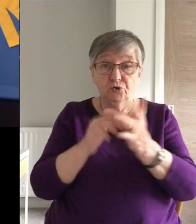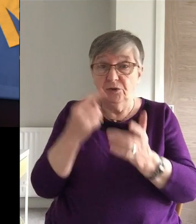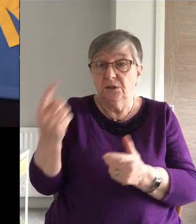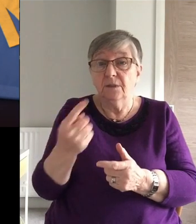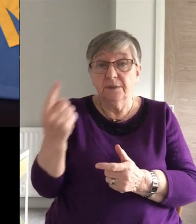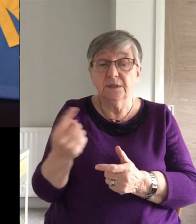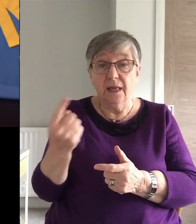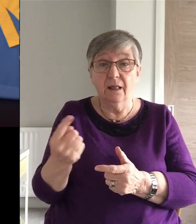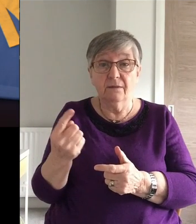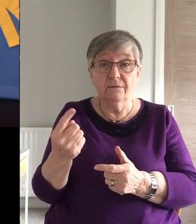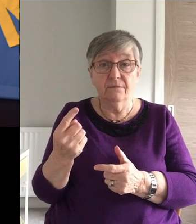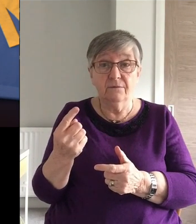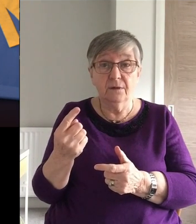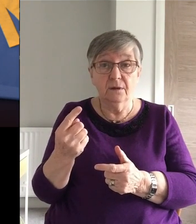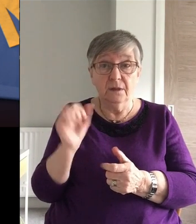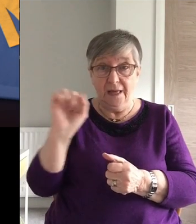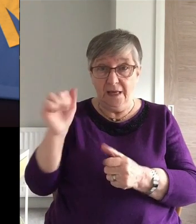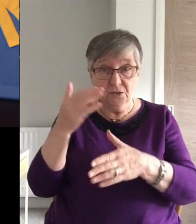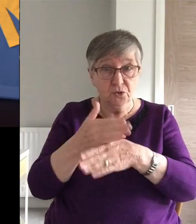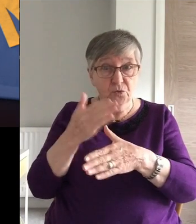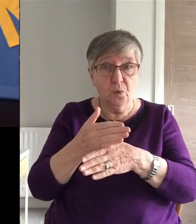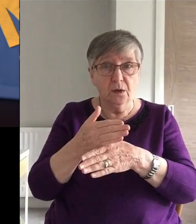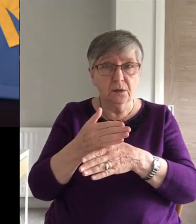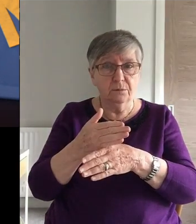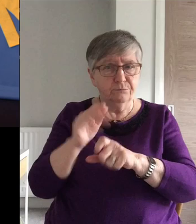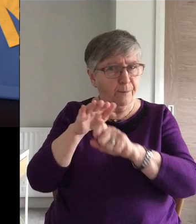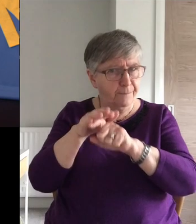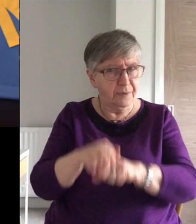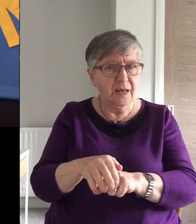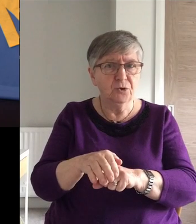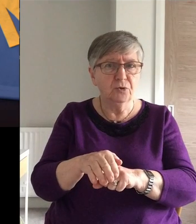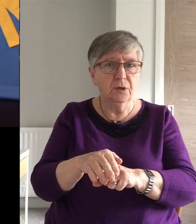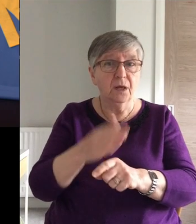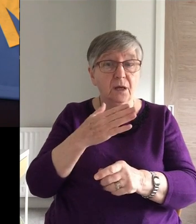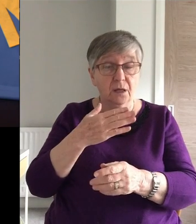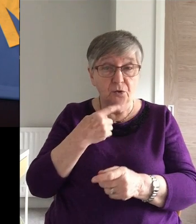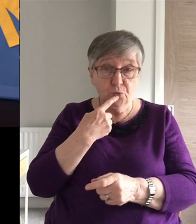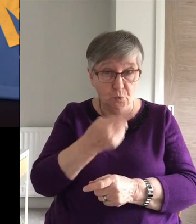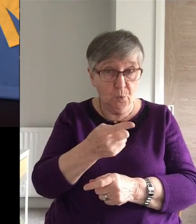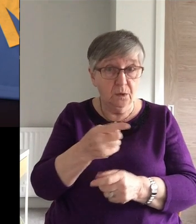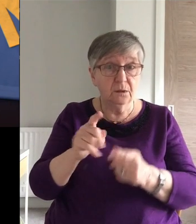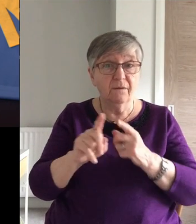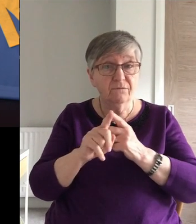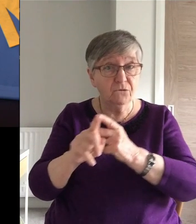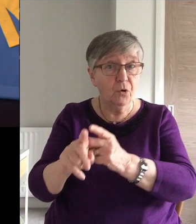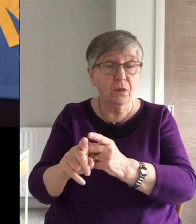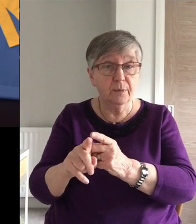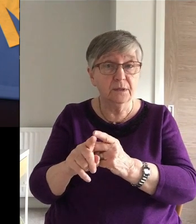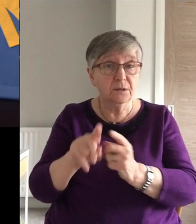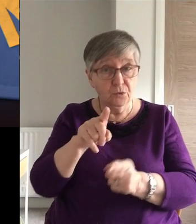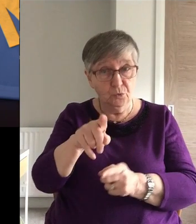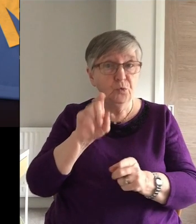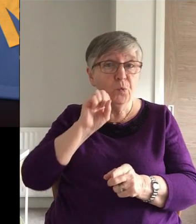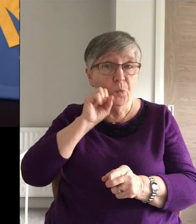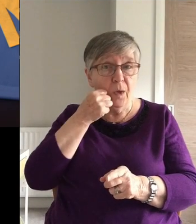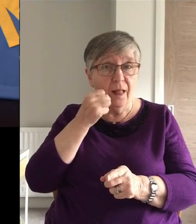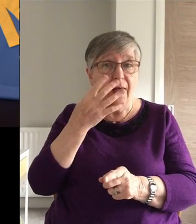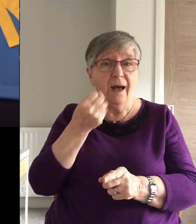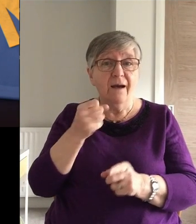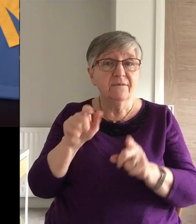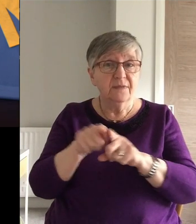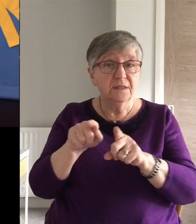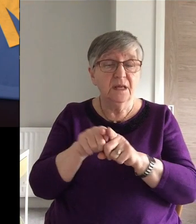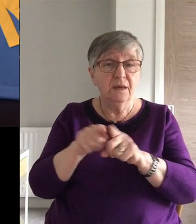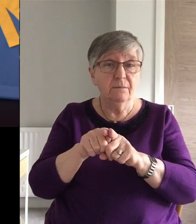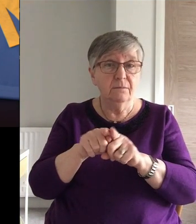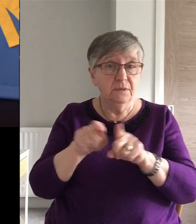Jesus himself spent much of his ministry under pressure, and he warned his followers to expect the stresses, the strains, the